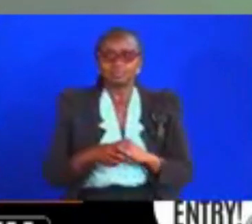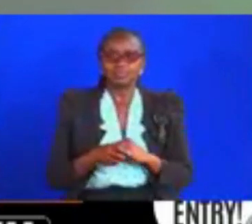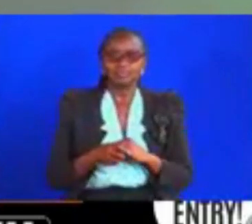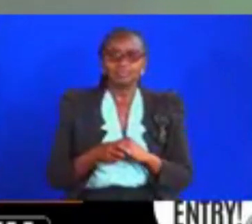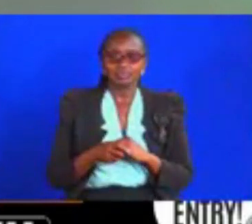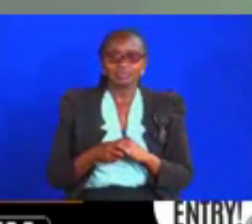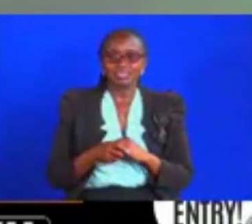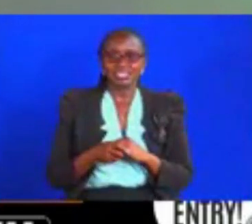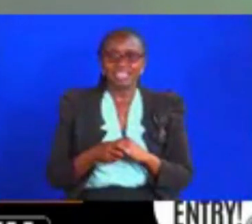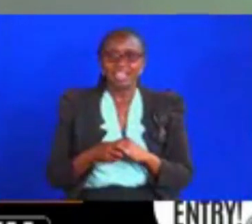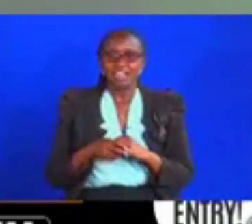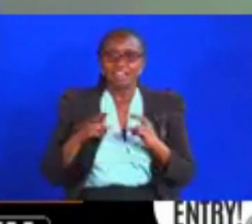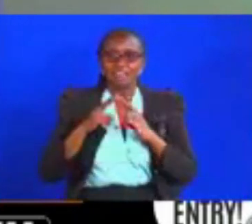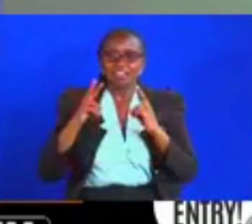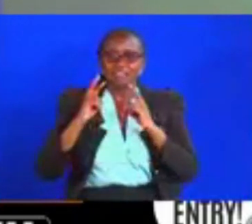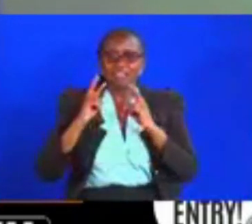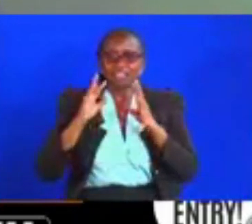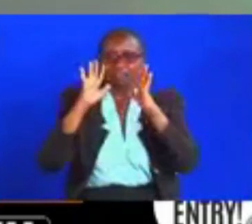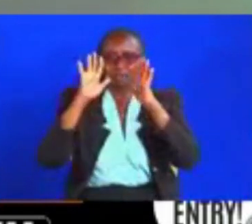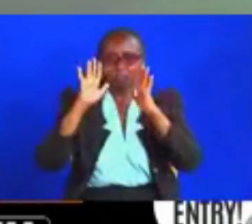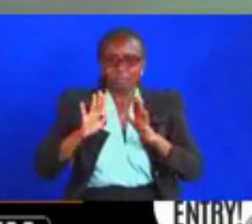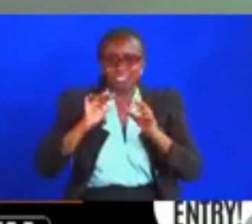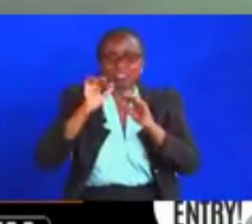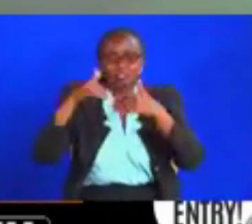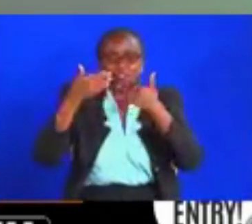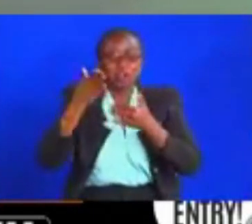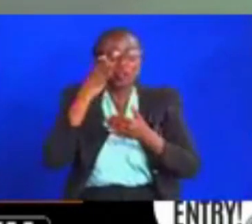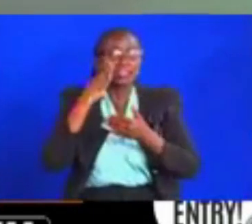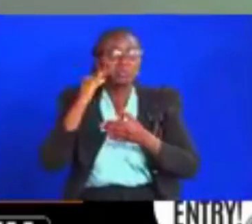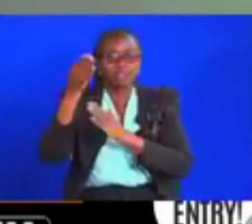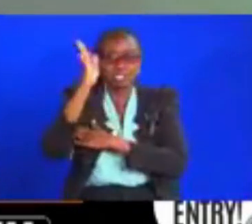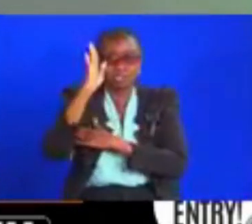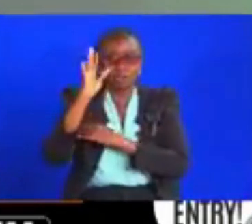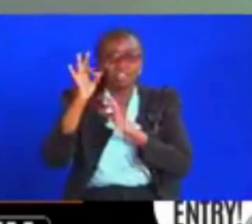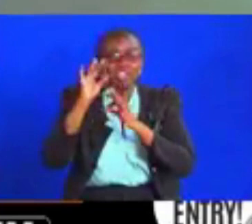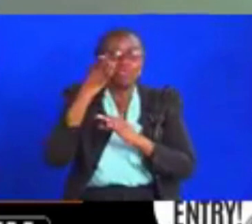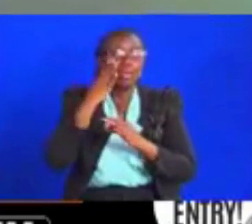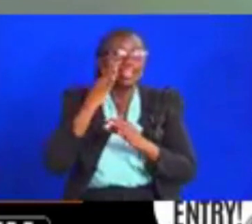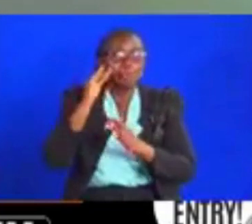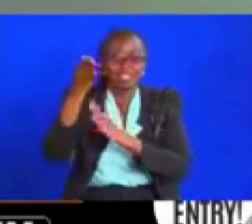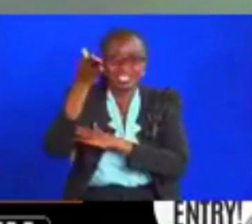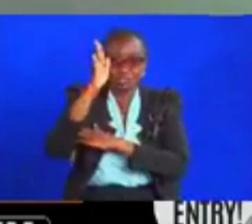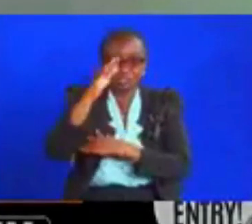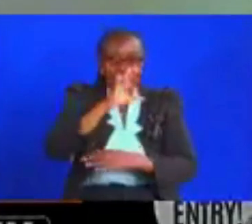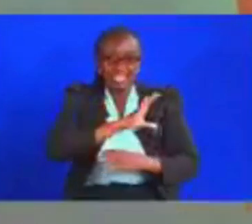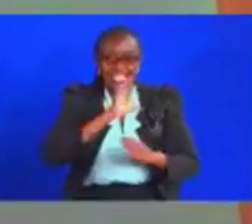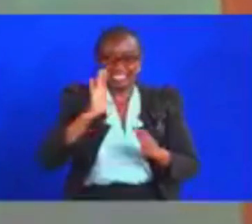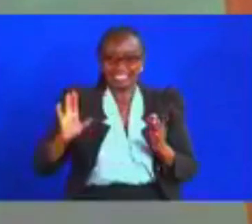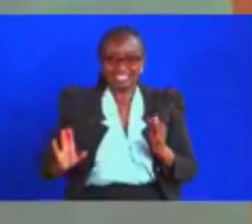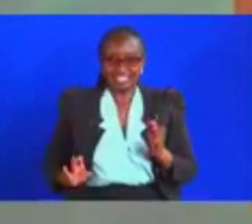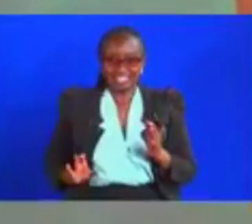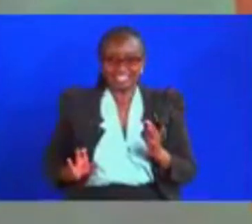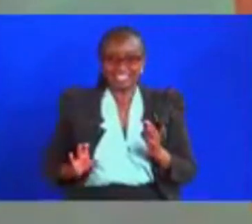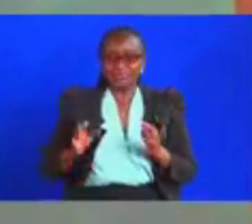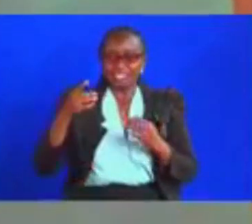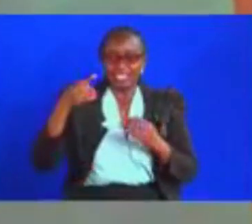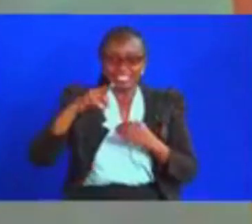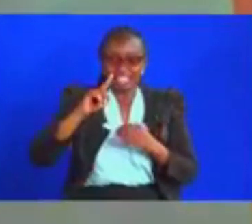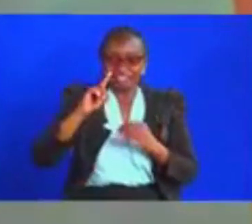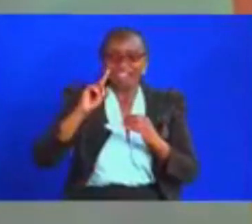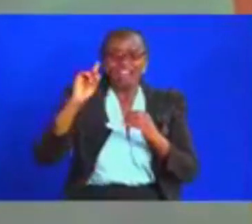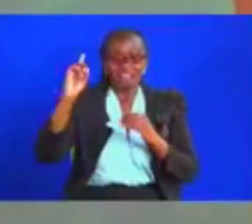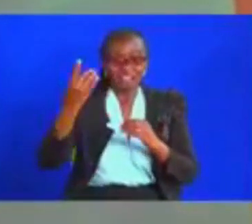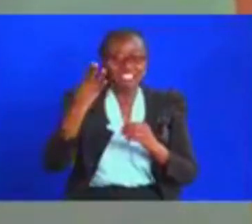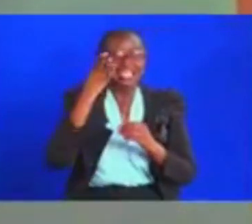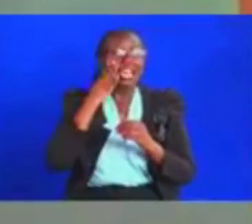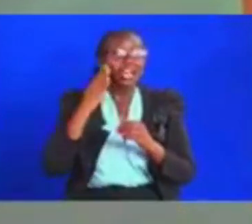It matters the protocol of your encounter. If you encounter Jesus as Christ as a first encounter,